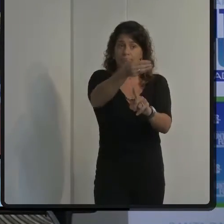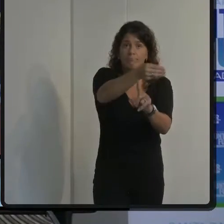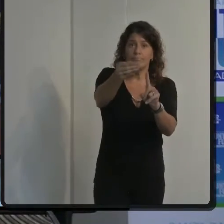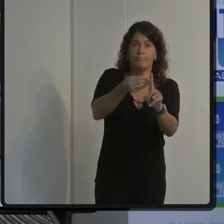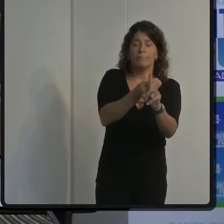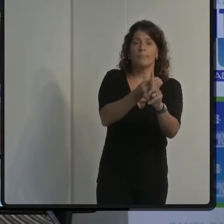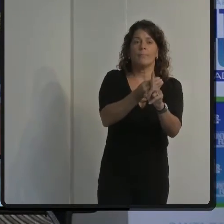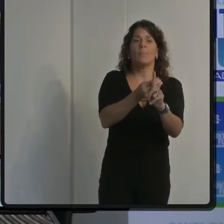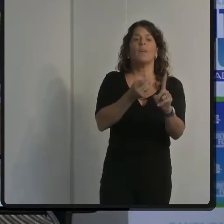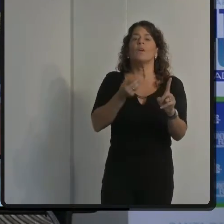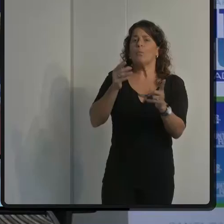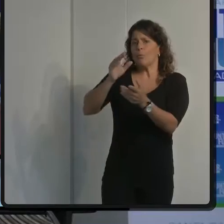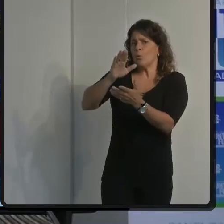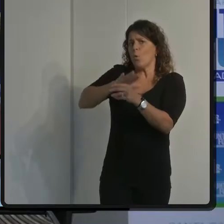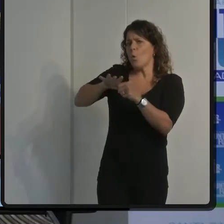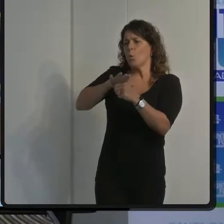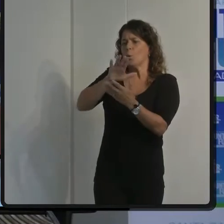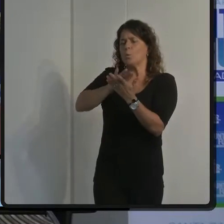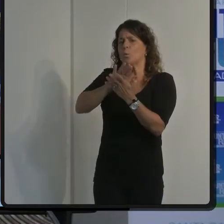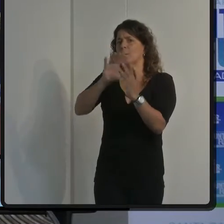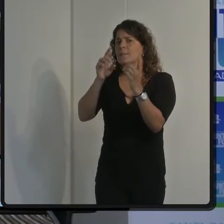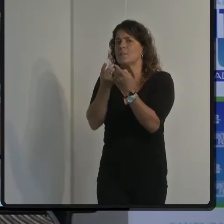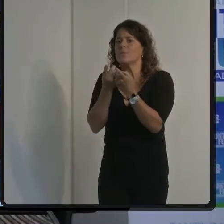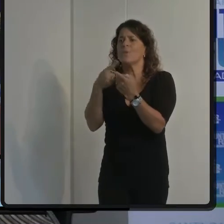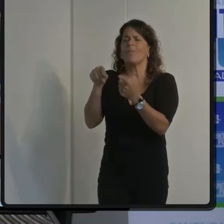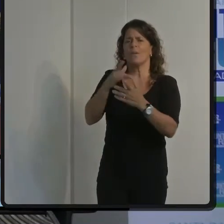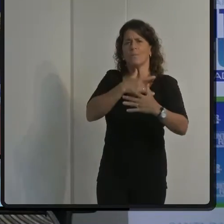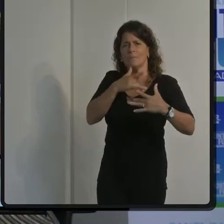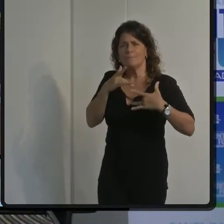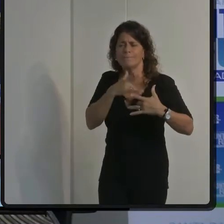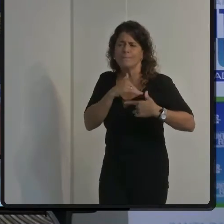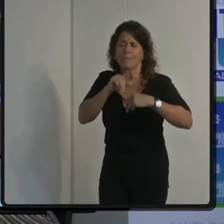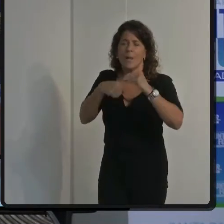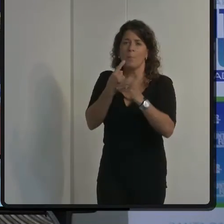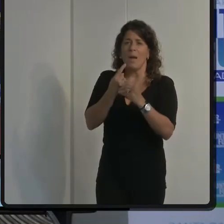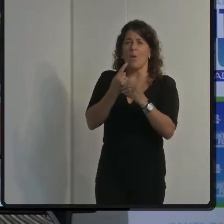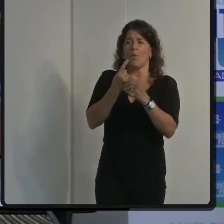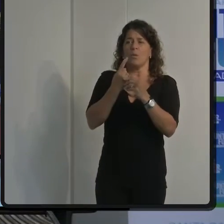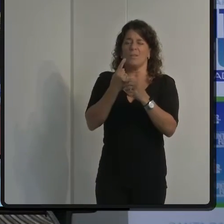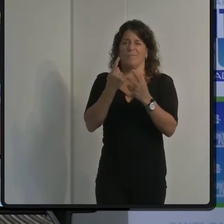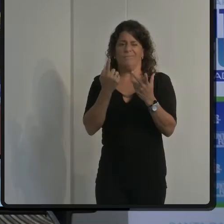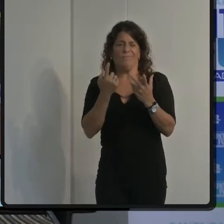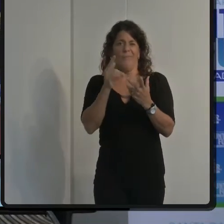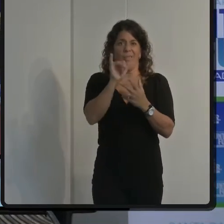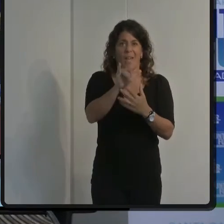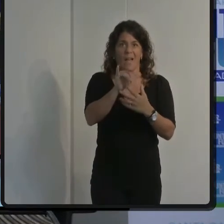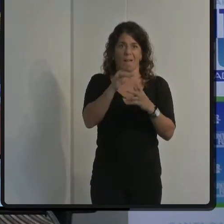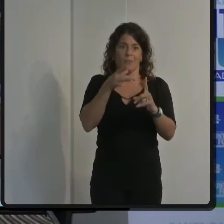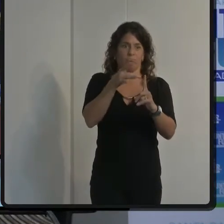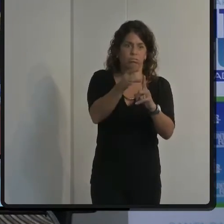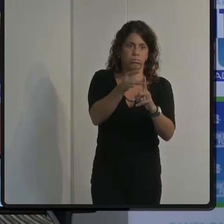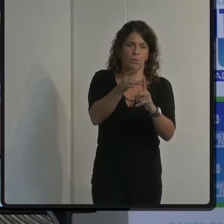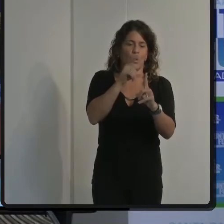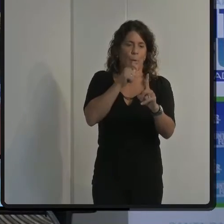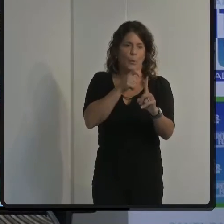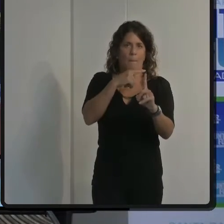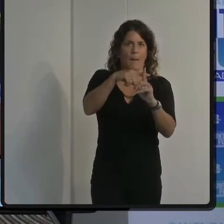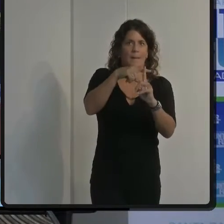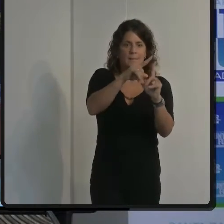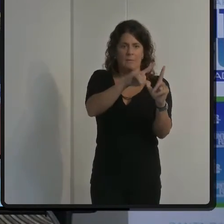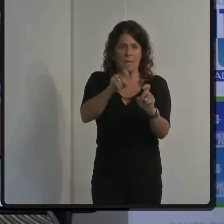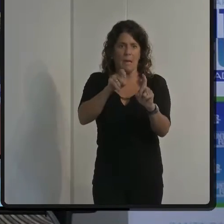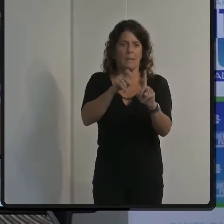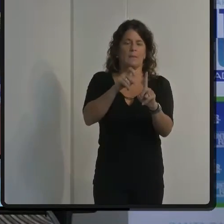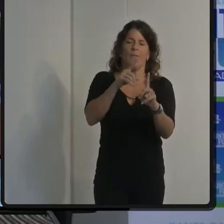they're concerned that they're going to be spending a lot of time contact tracing if they do get a positive from either